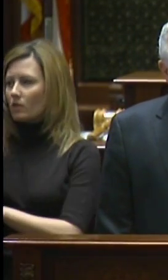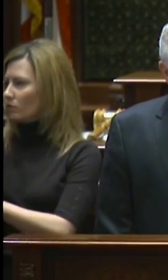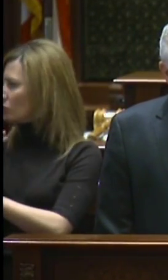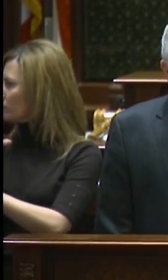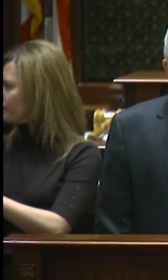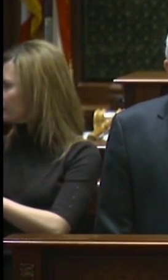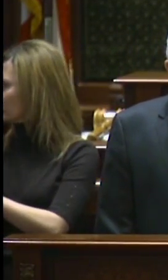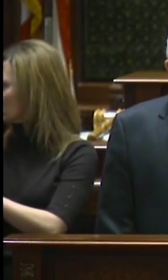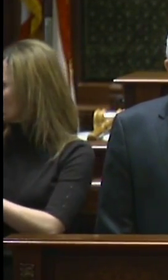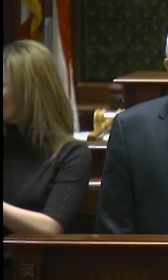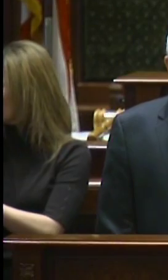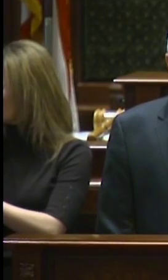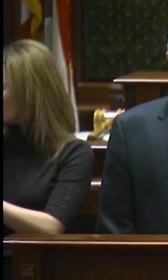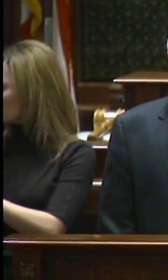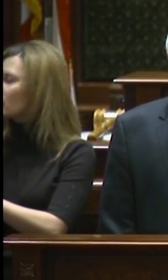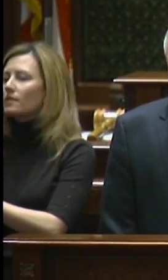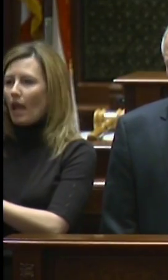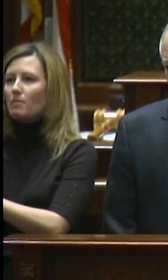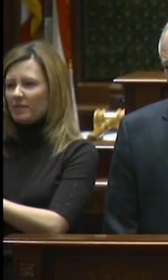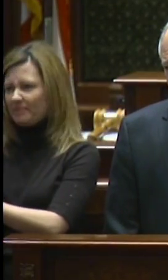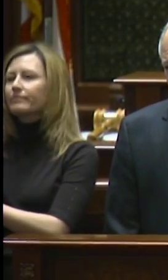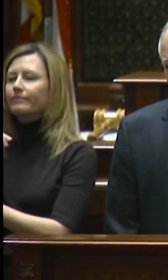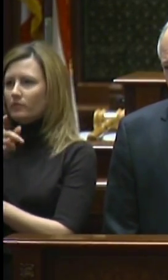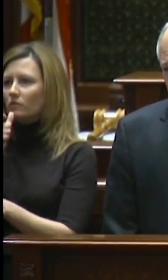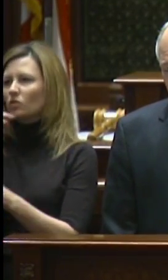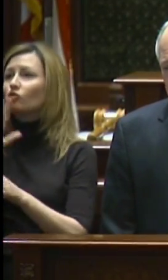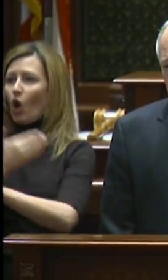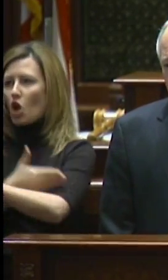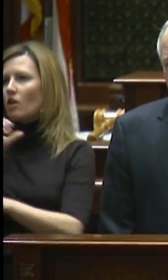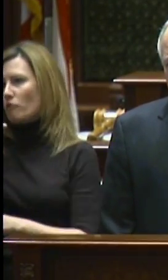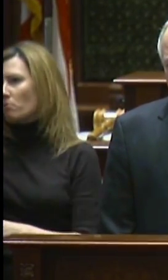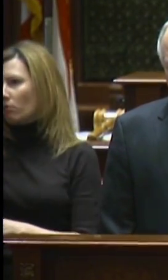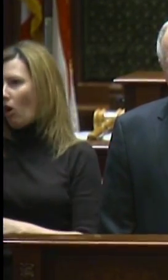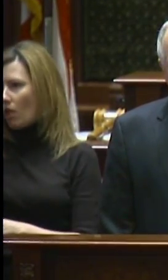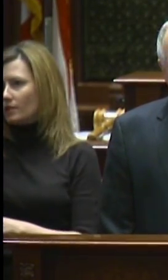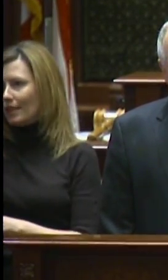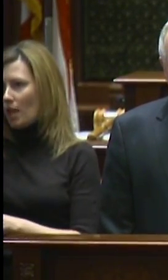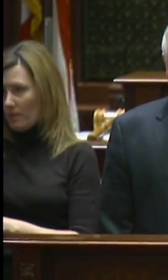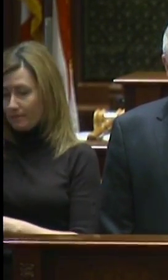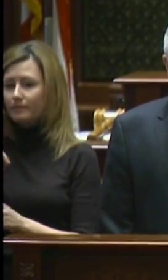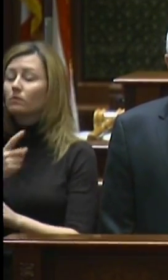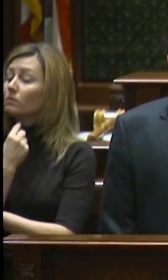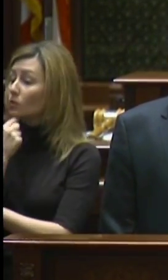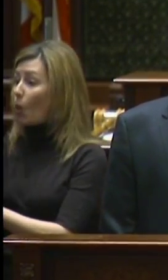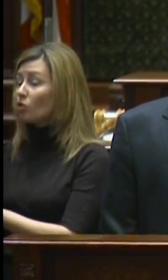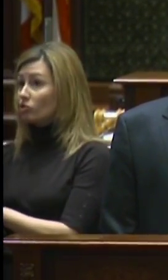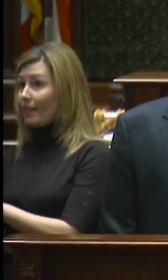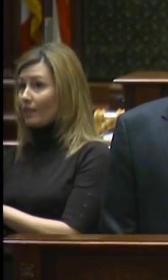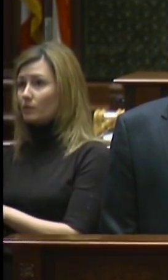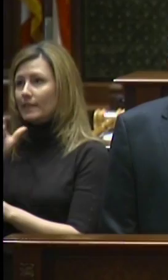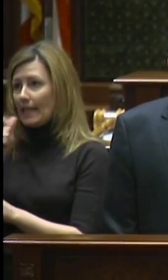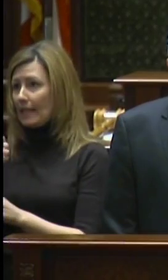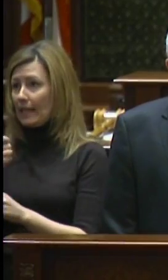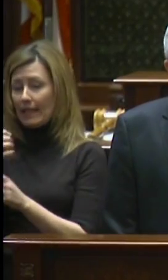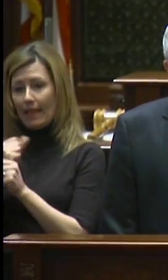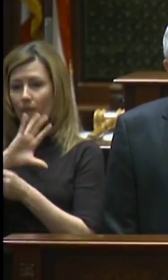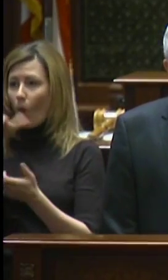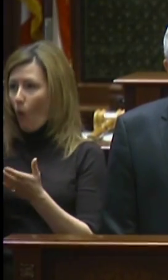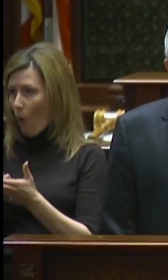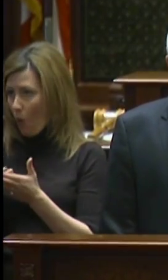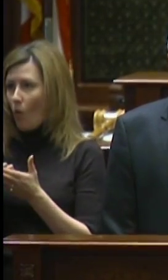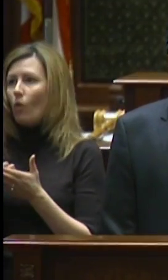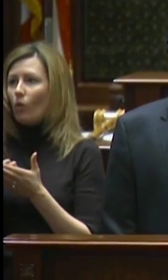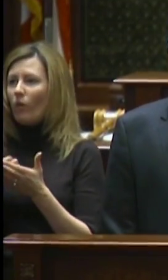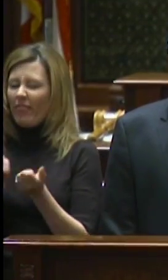who was the daughter of Paul Simon, who endorsed me for lieutenant governor. And I told Sheila that we didn't get the whole loaf in the campaign